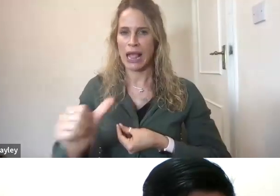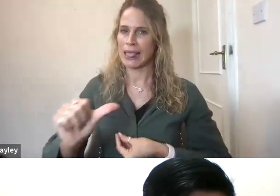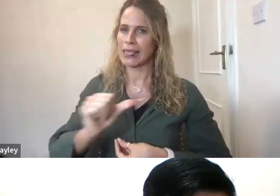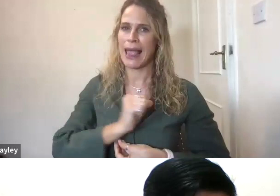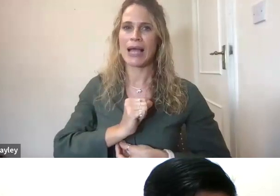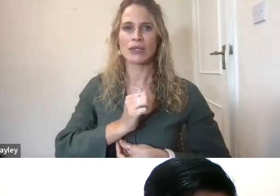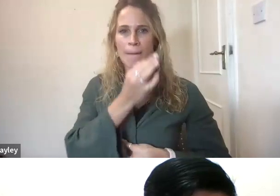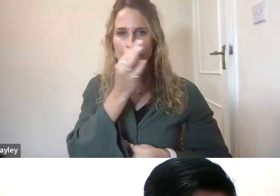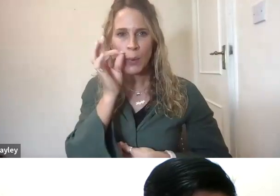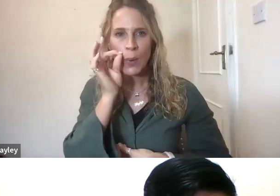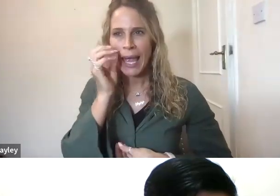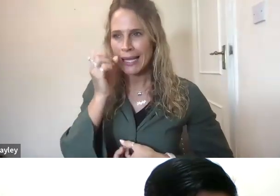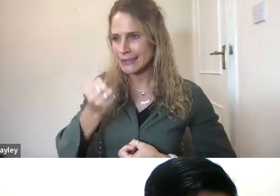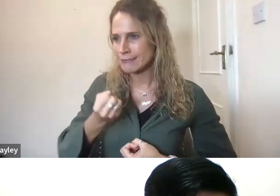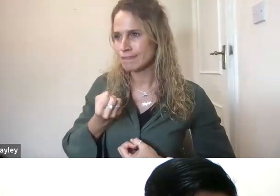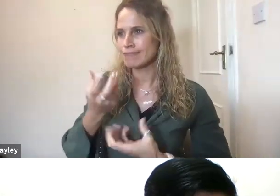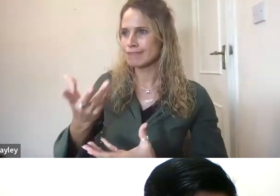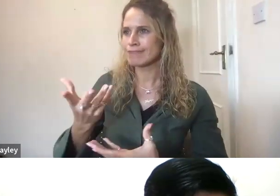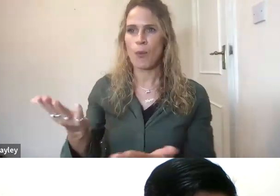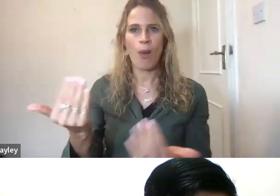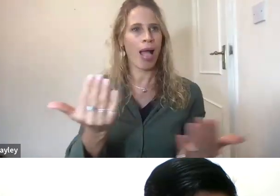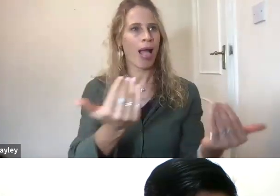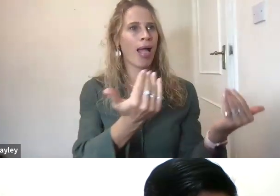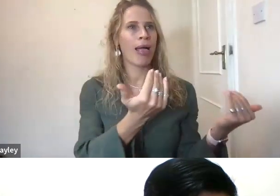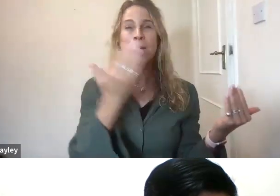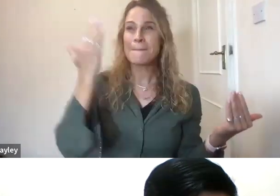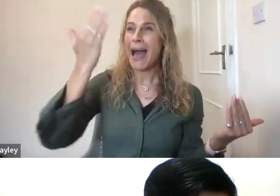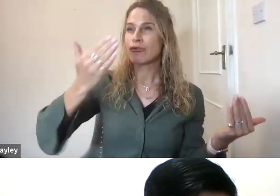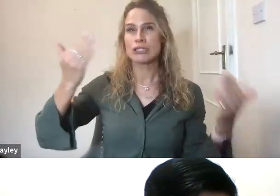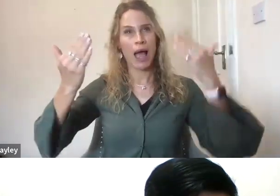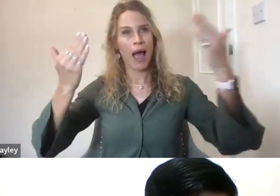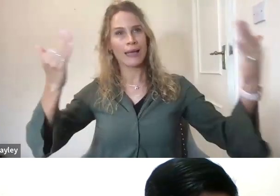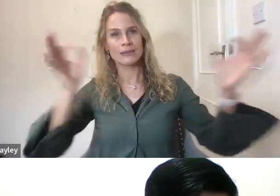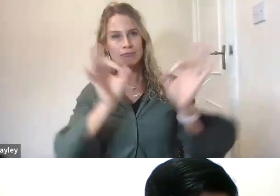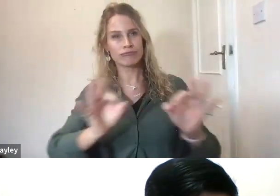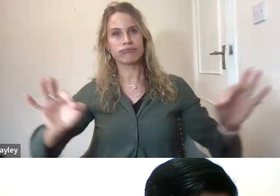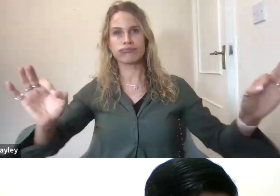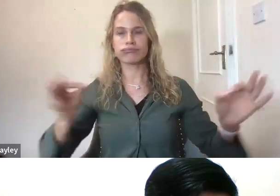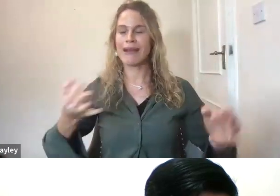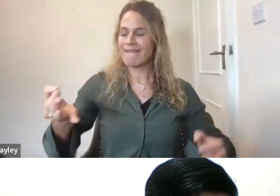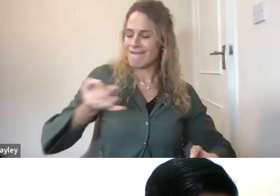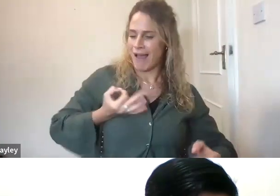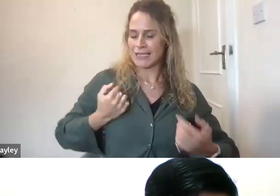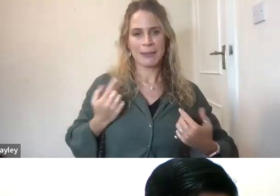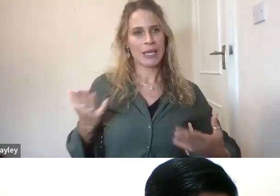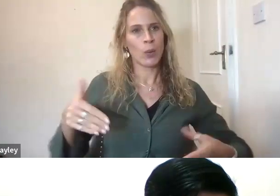welcome. Paradise opened and invited me, like a sales agent, to come